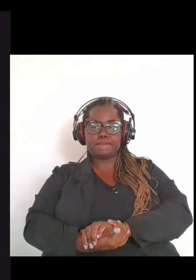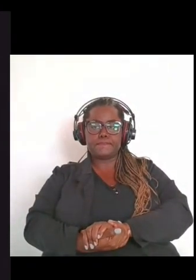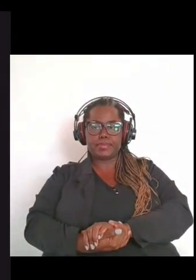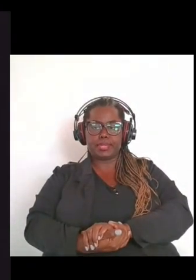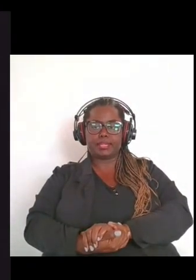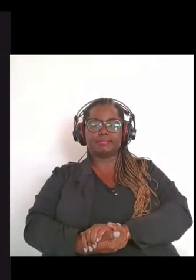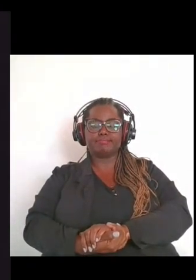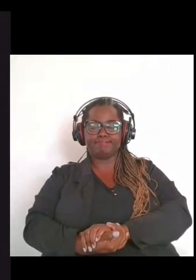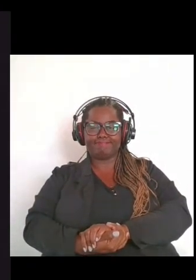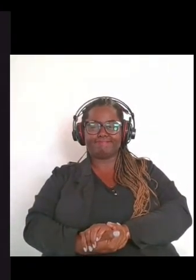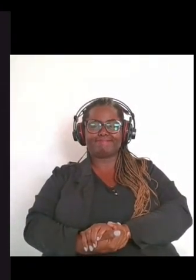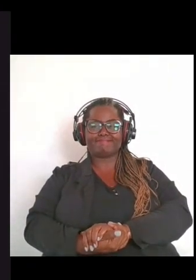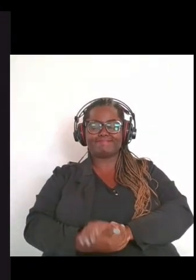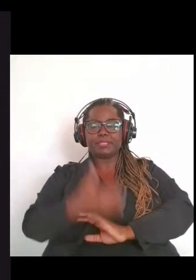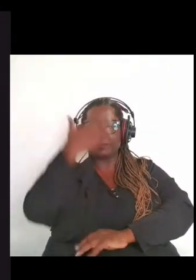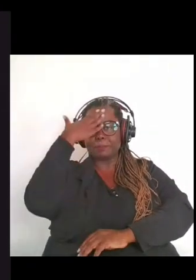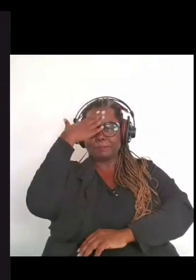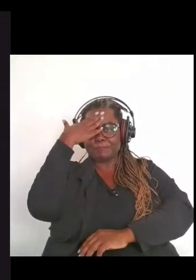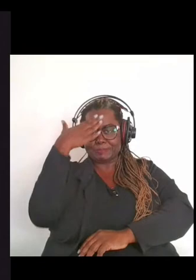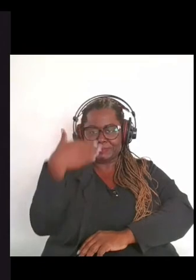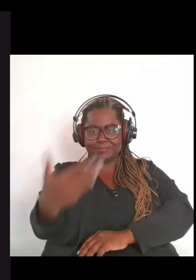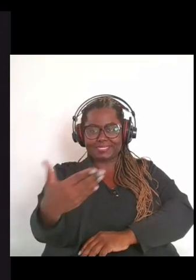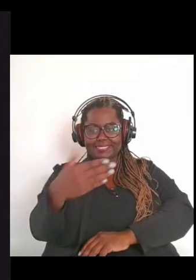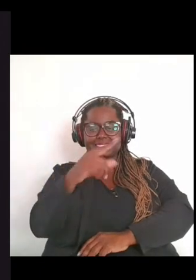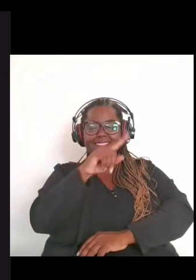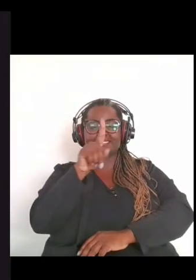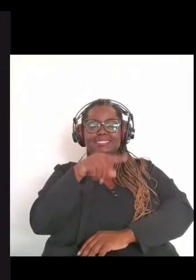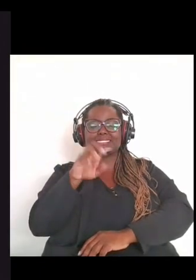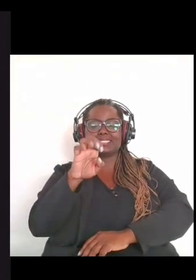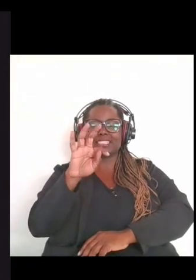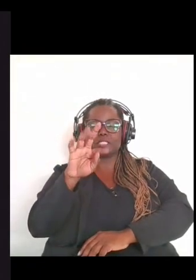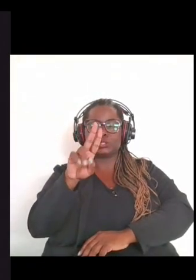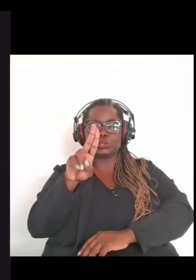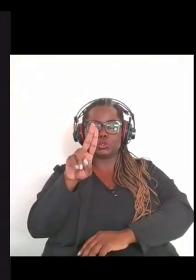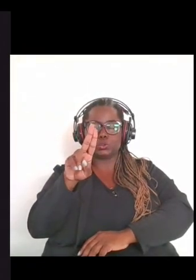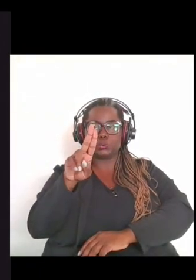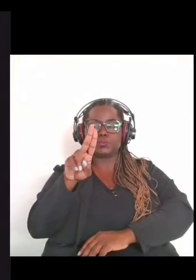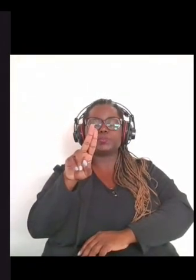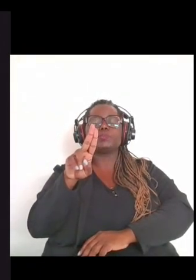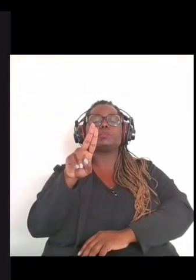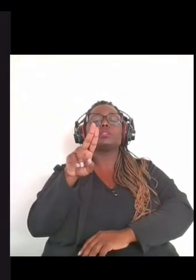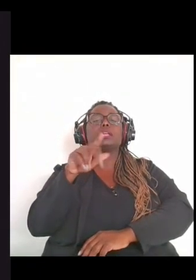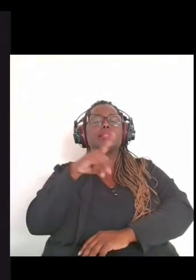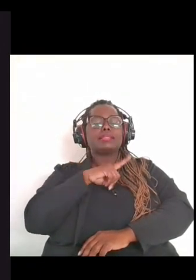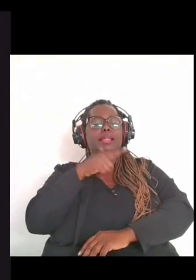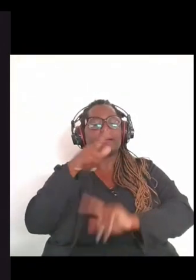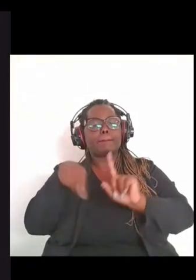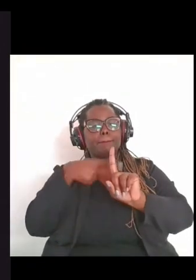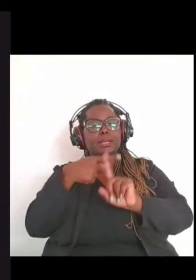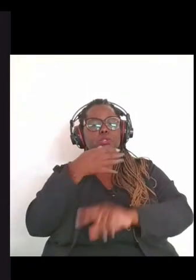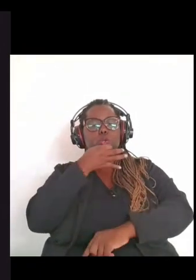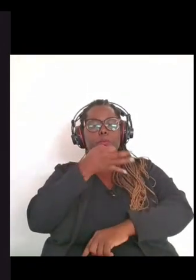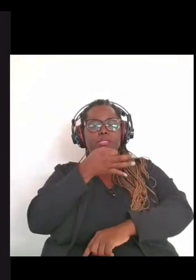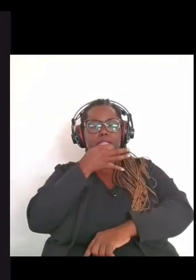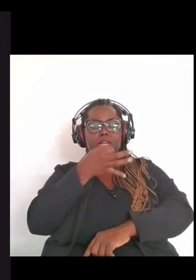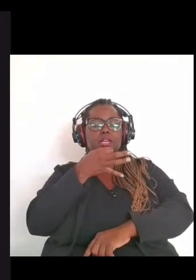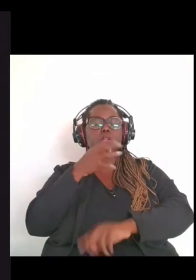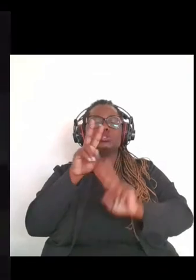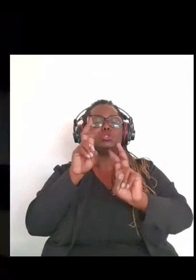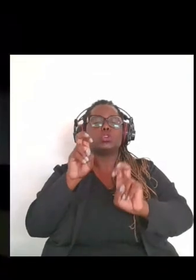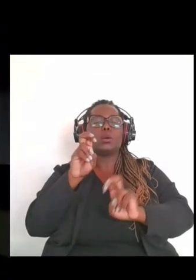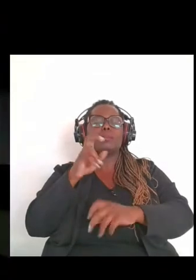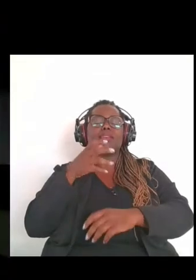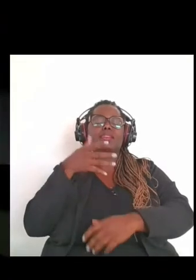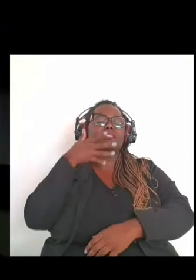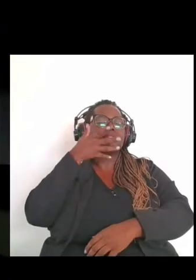regardless thank you there's another comment about